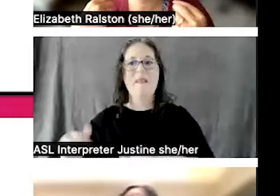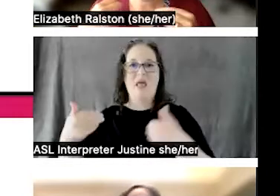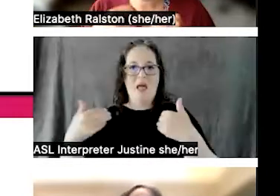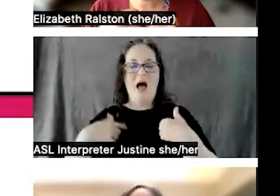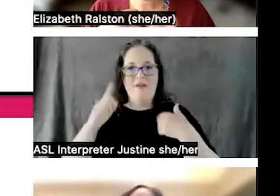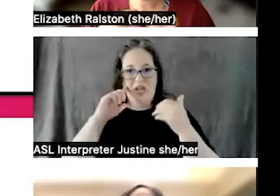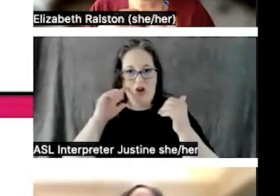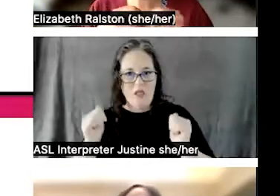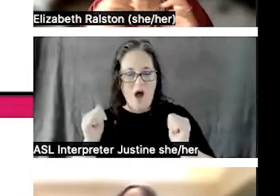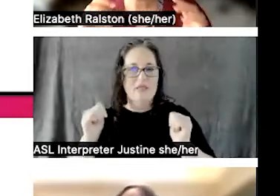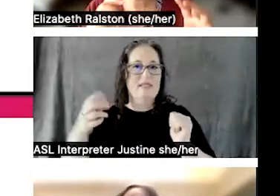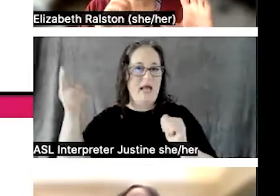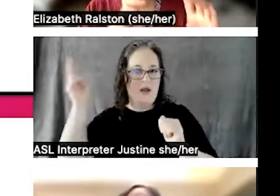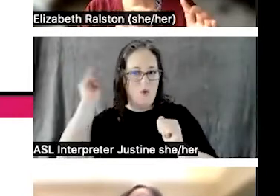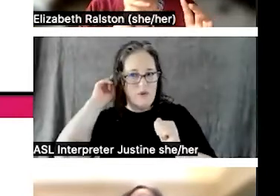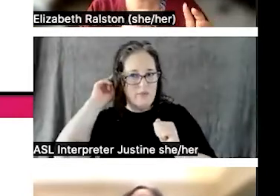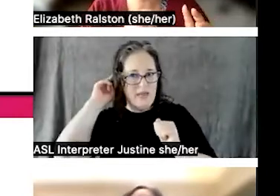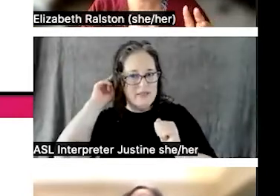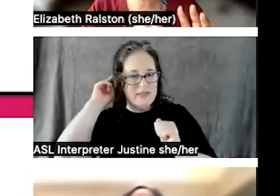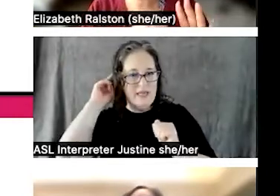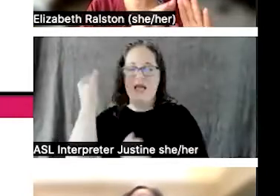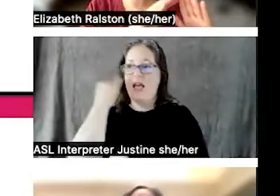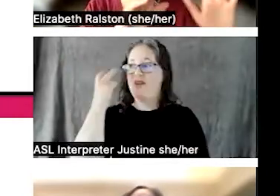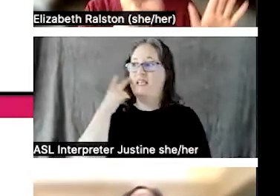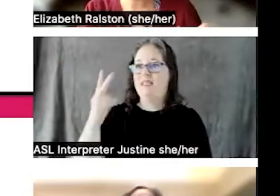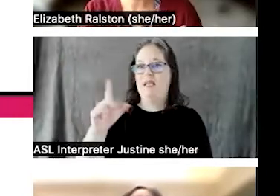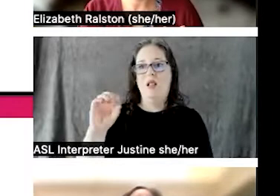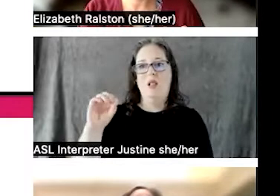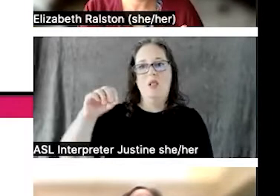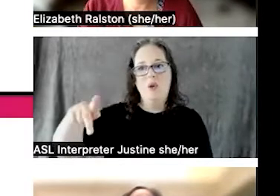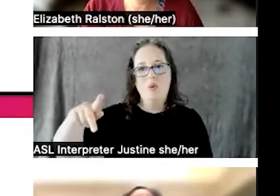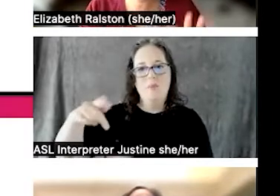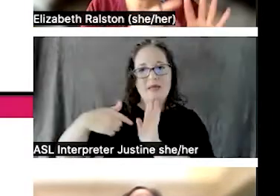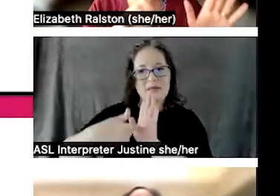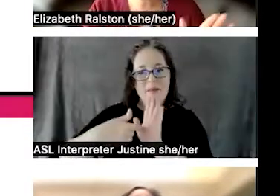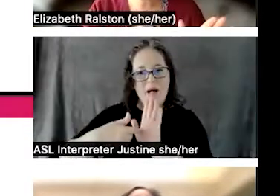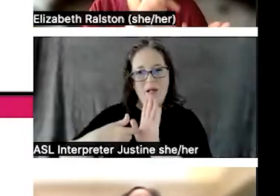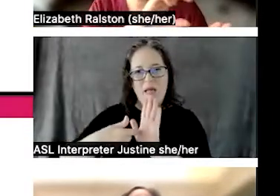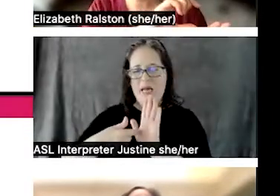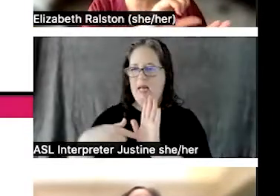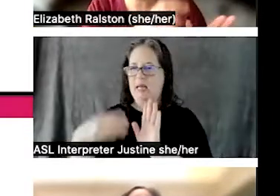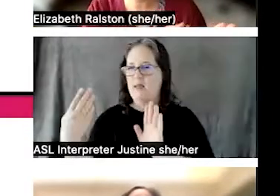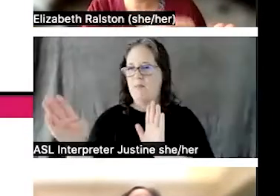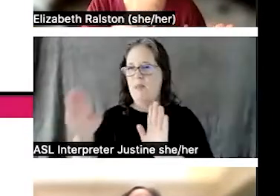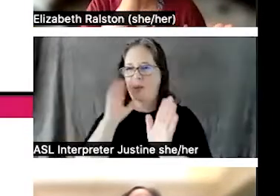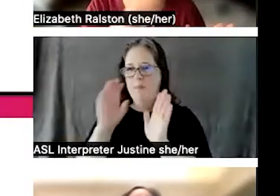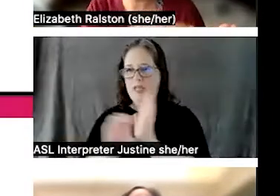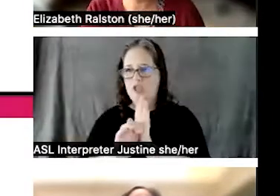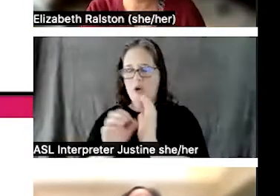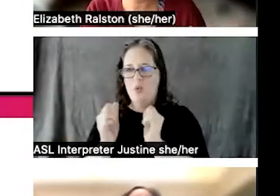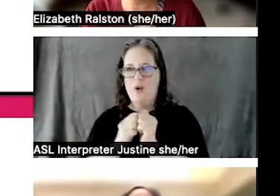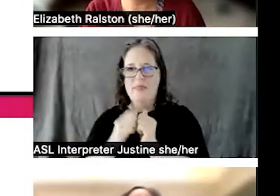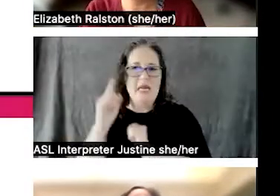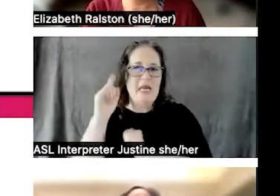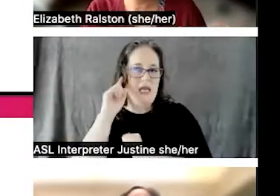implants, if I see the loop symbol, which is a blue, it's a blue picture with an ear and a line